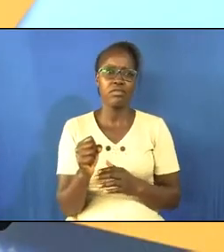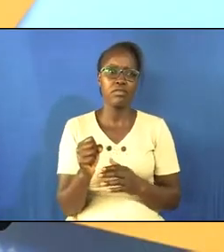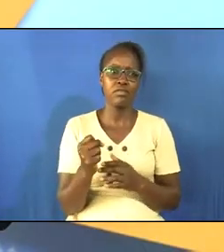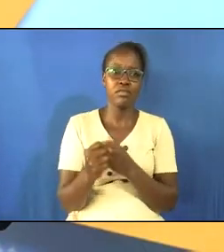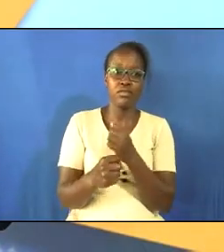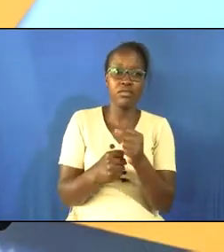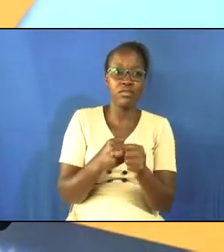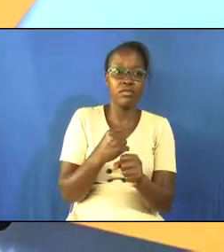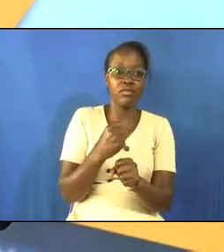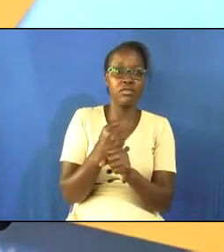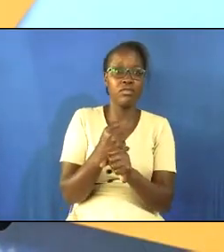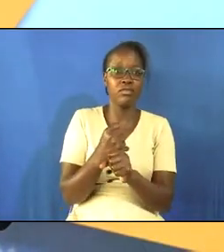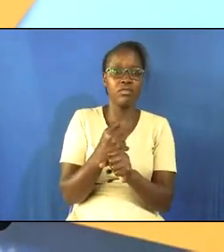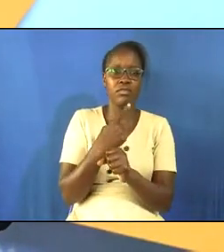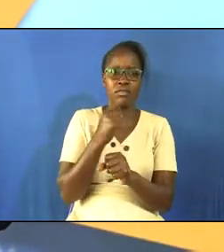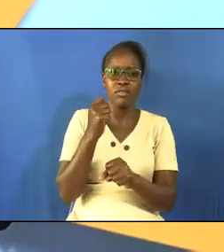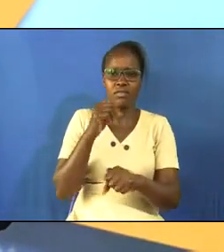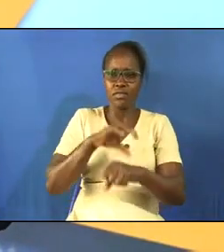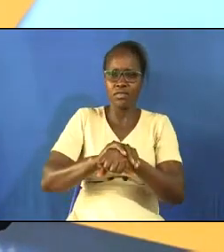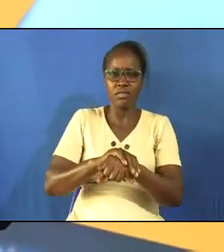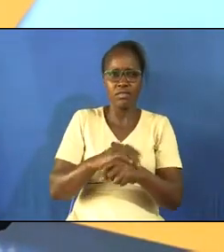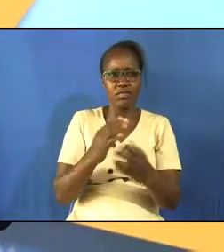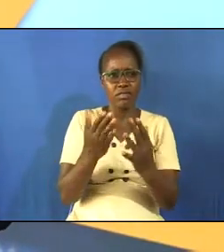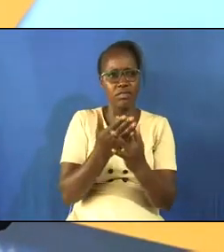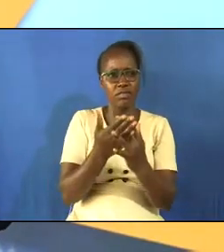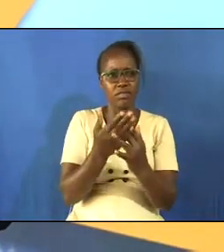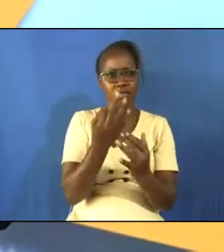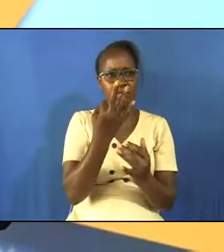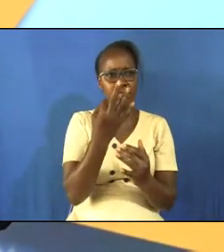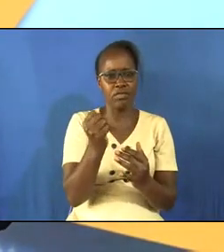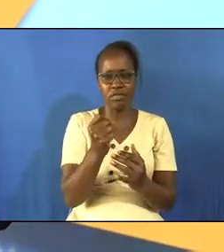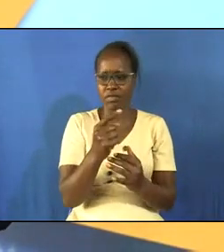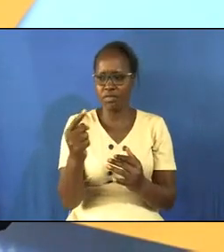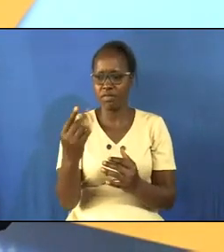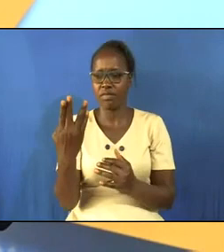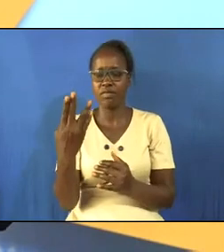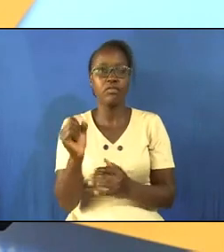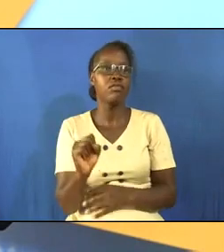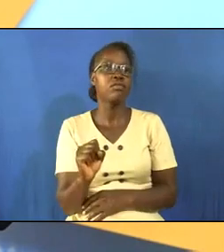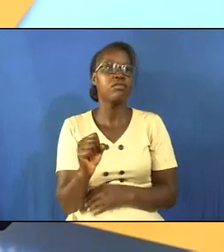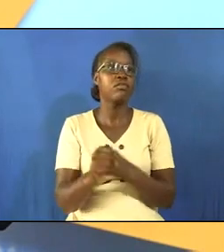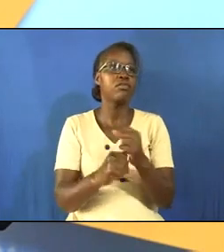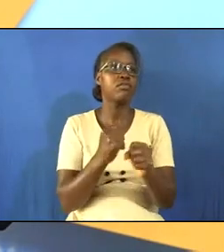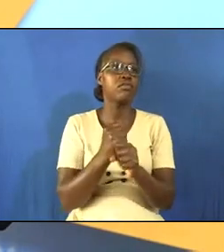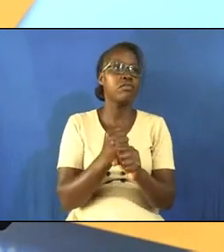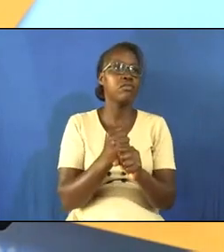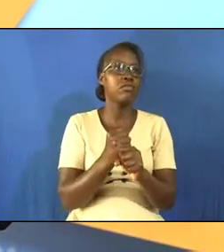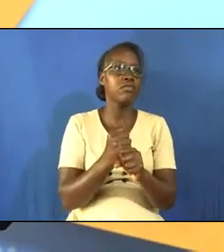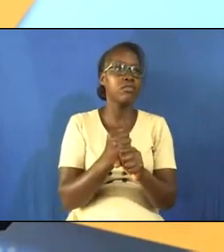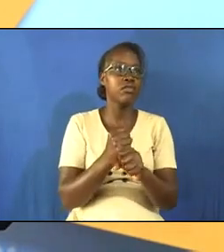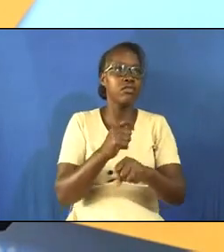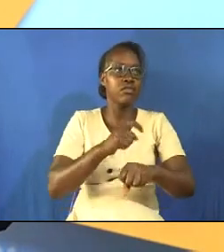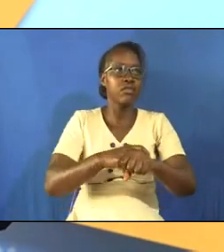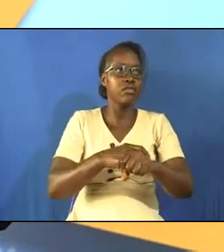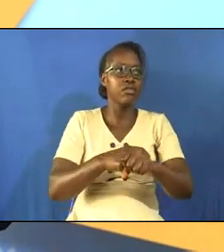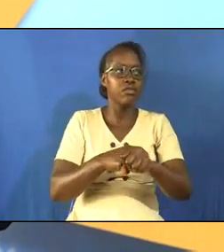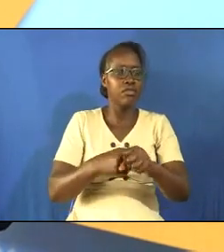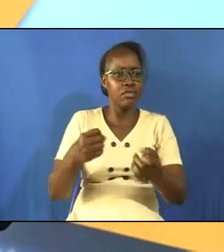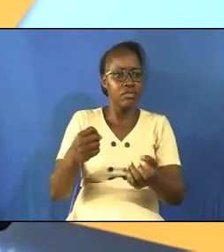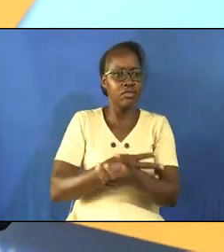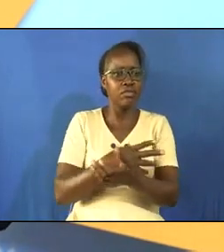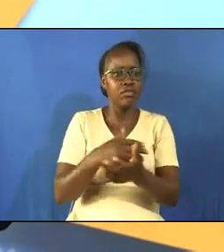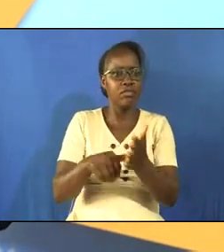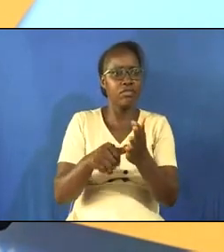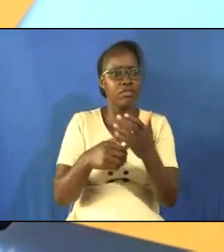So the peak incidence of cervical cancer is between 35 to 45. So you can see from the time you have a precancerous lesion, which